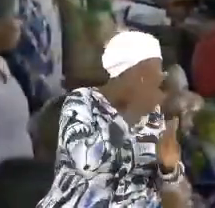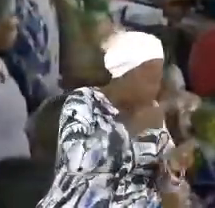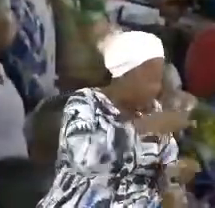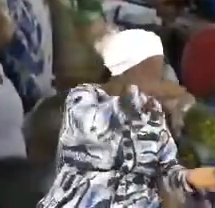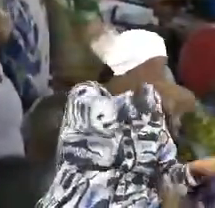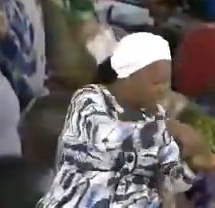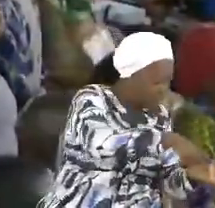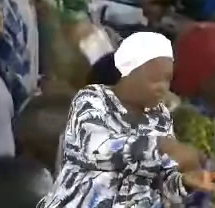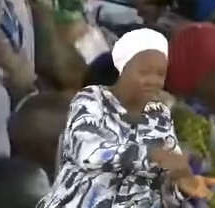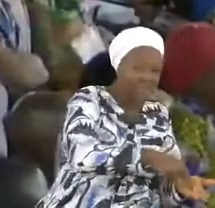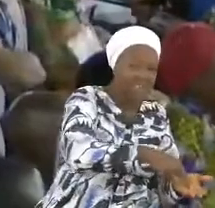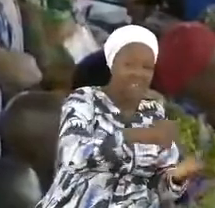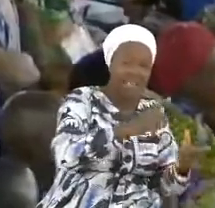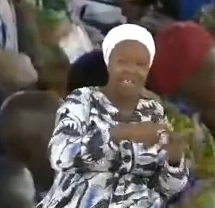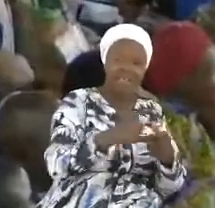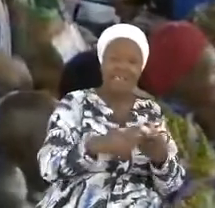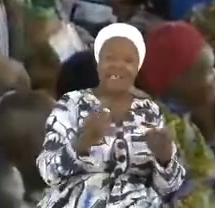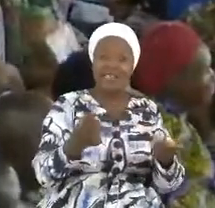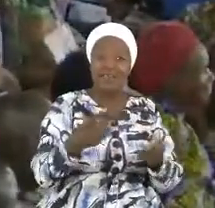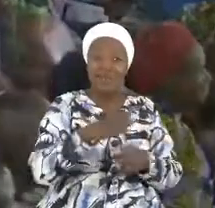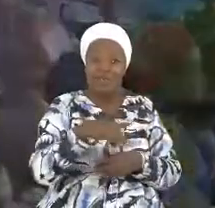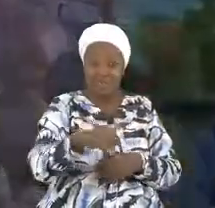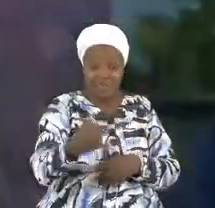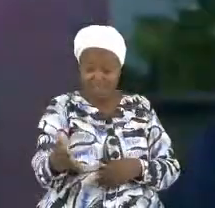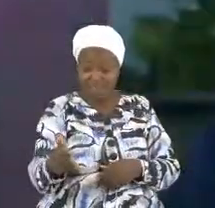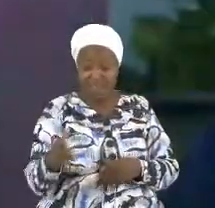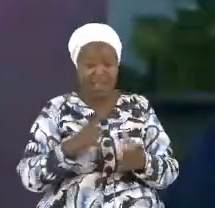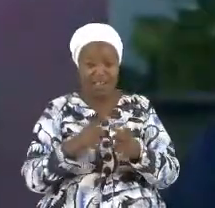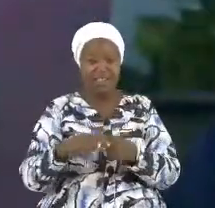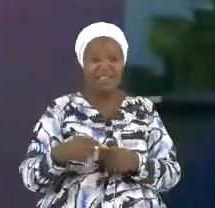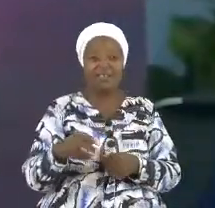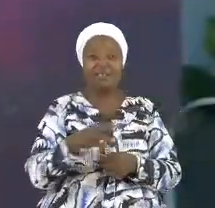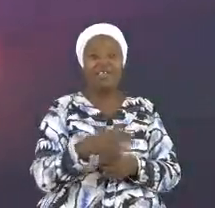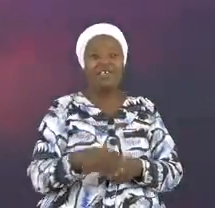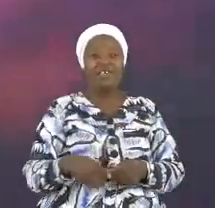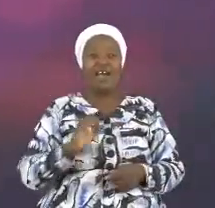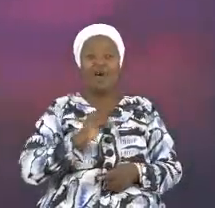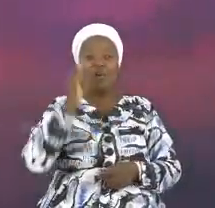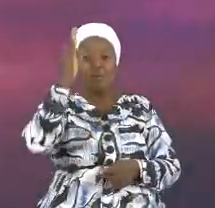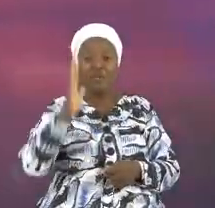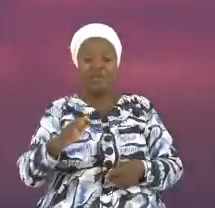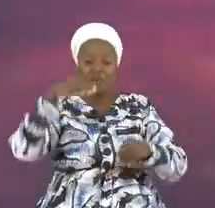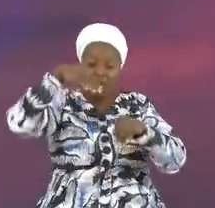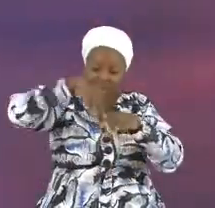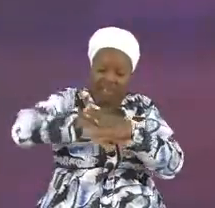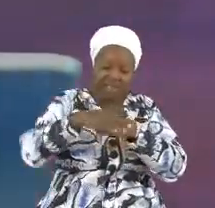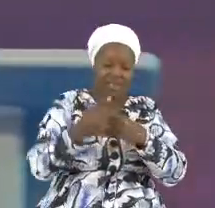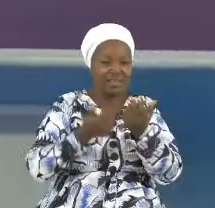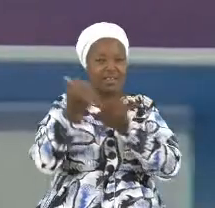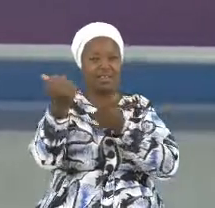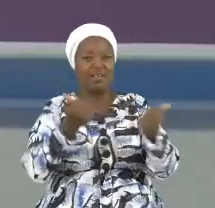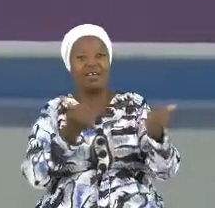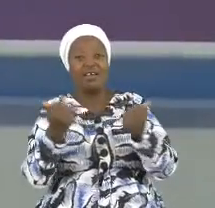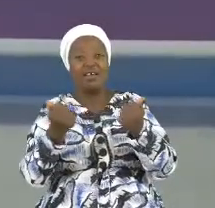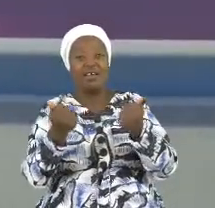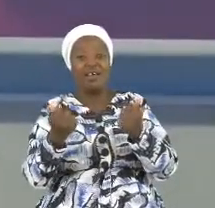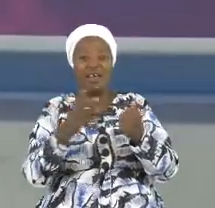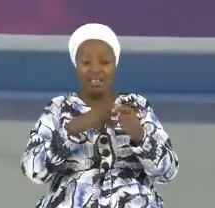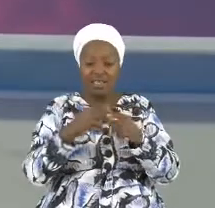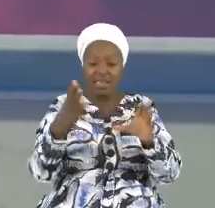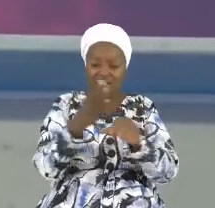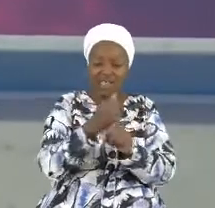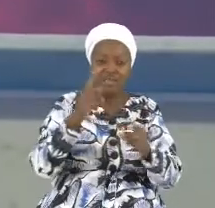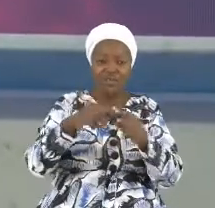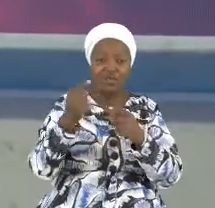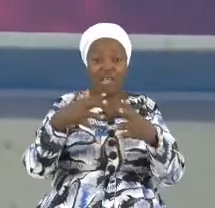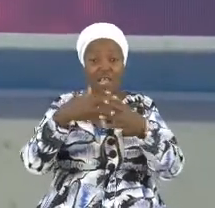still there. And then we entered the car. And as we entered the car, getting to the gate, I